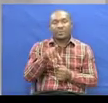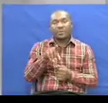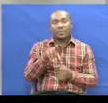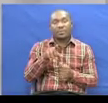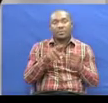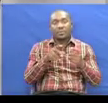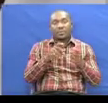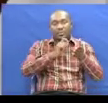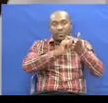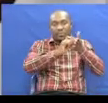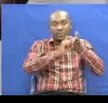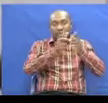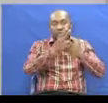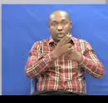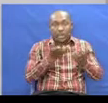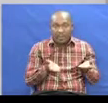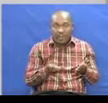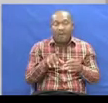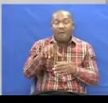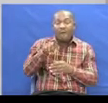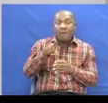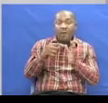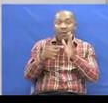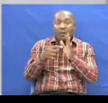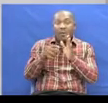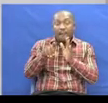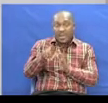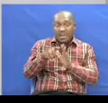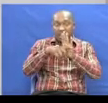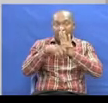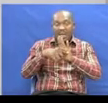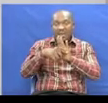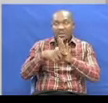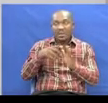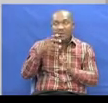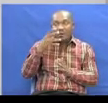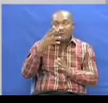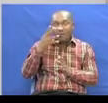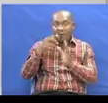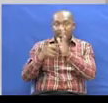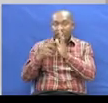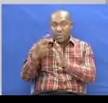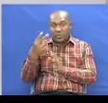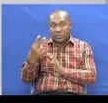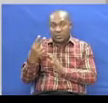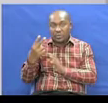4.2, 6.4. Check the variable p. Is a variable